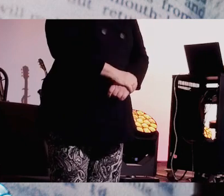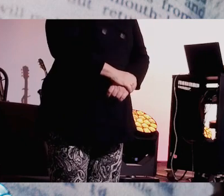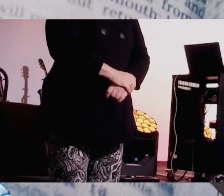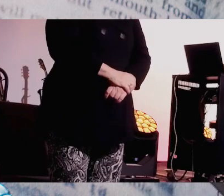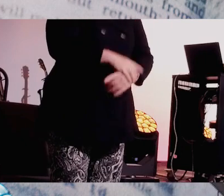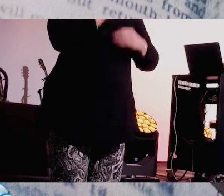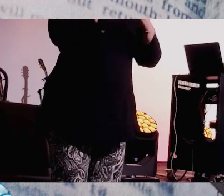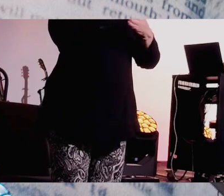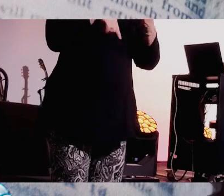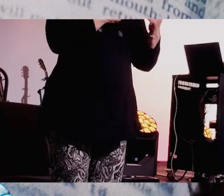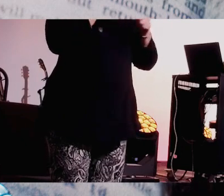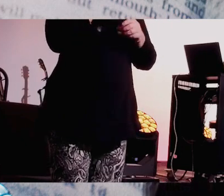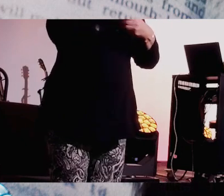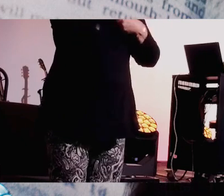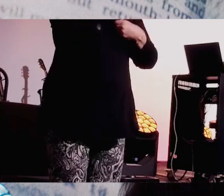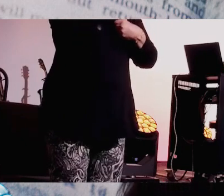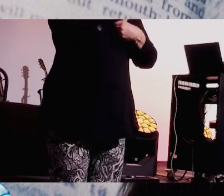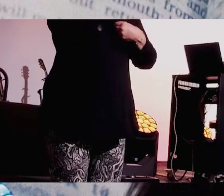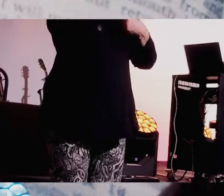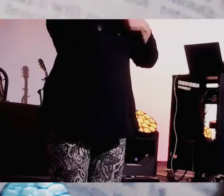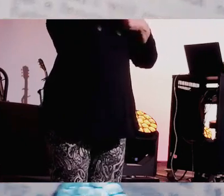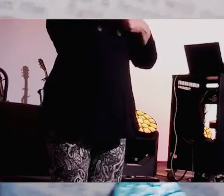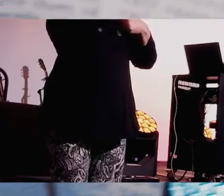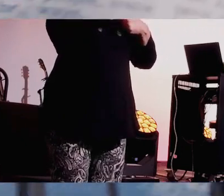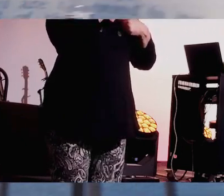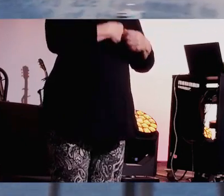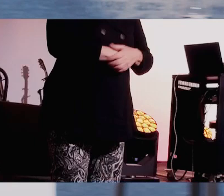It's about what's going on inside you. Amen?